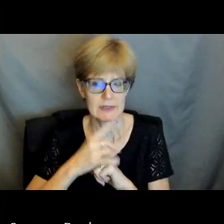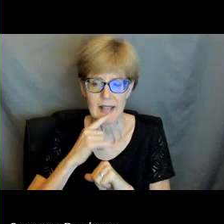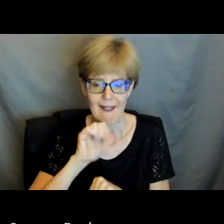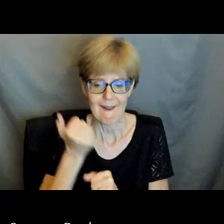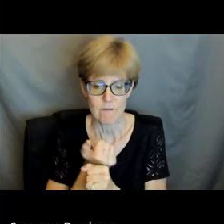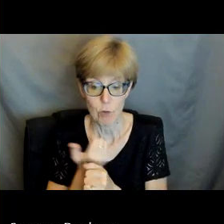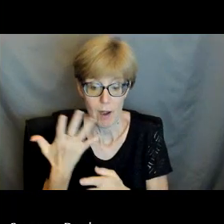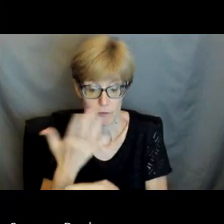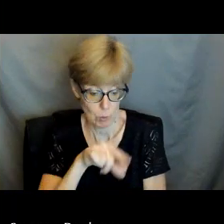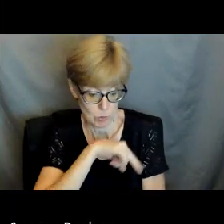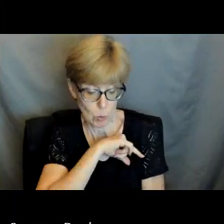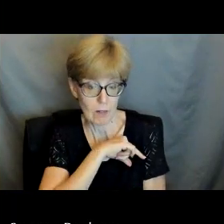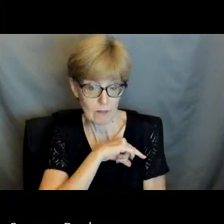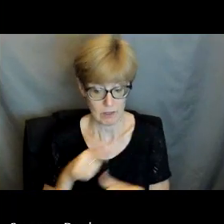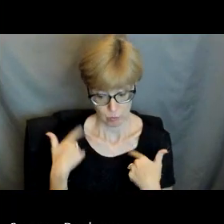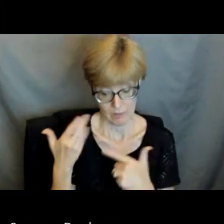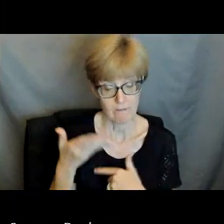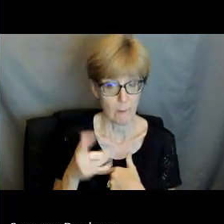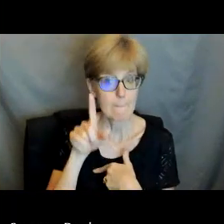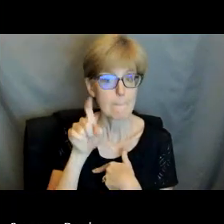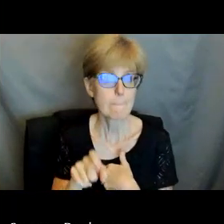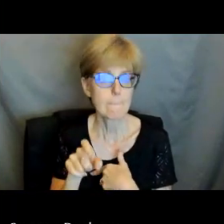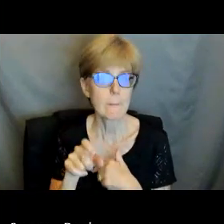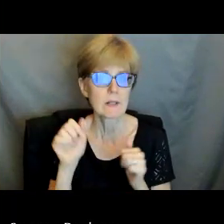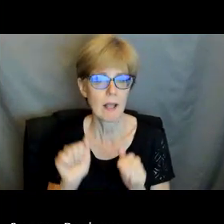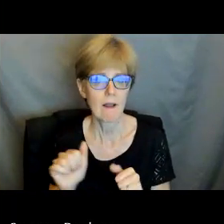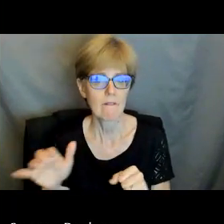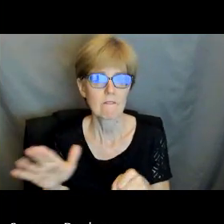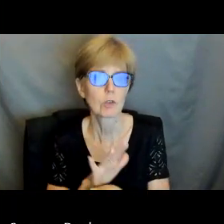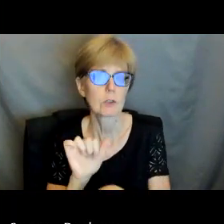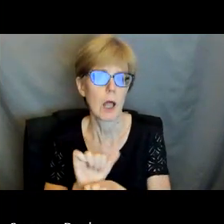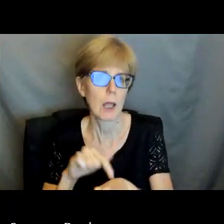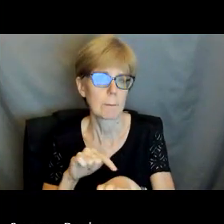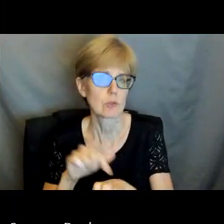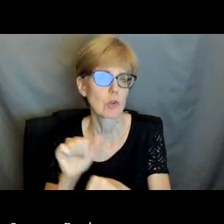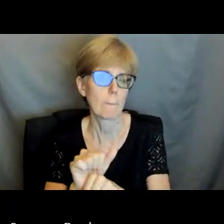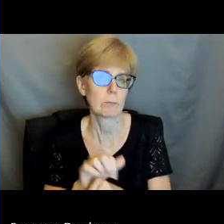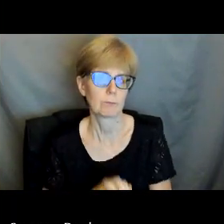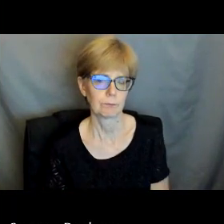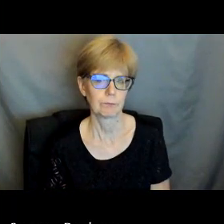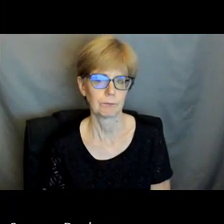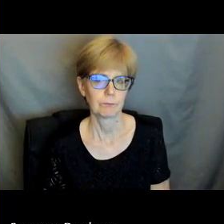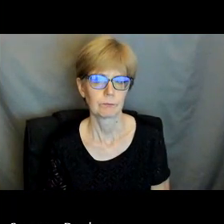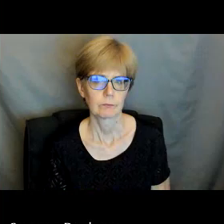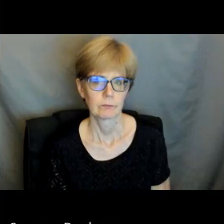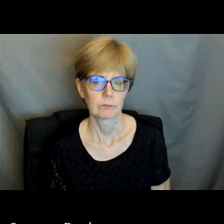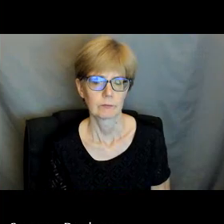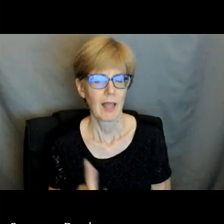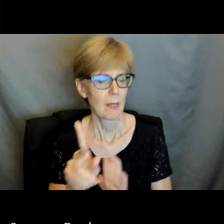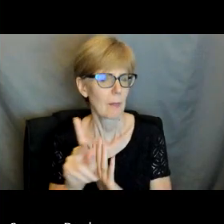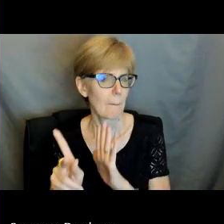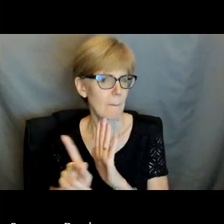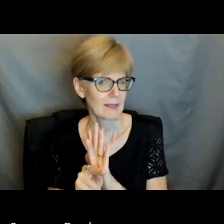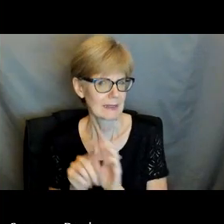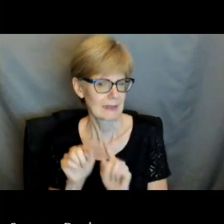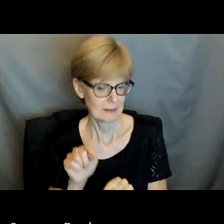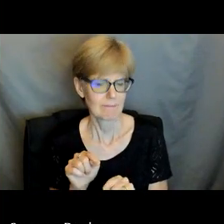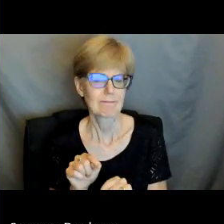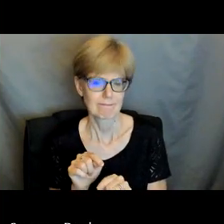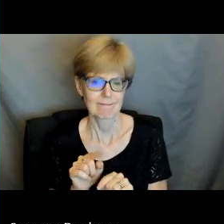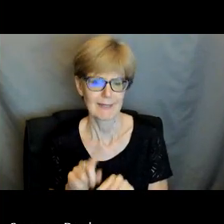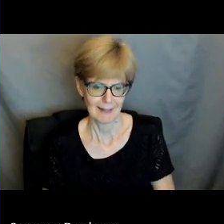to live there, they need to have full-time employment. So this is a policy that can have disparate